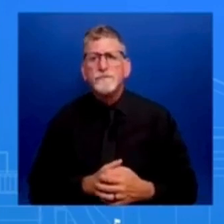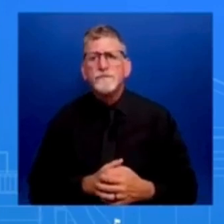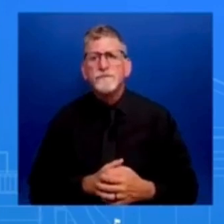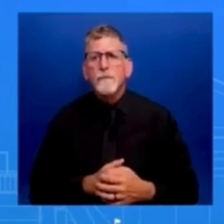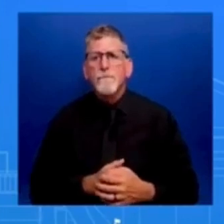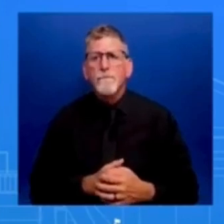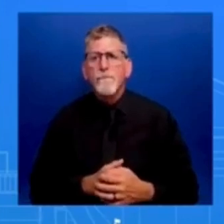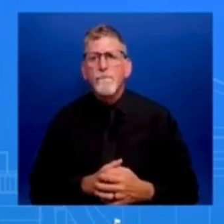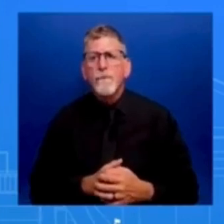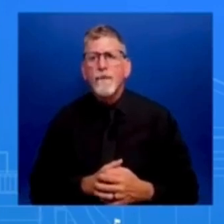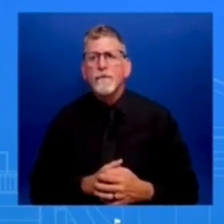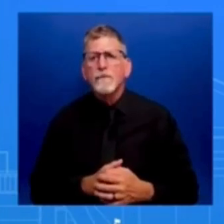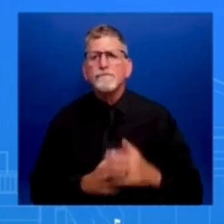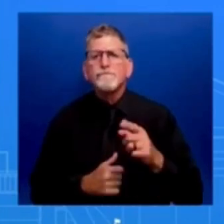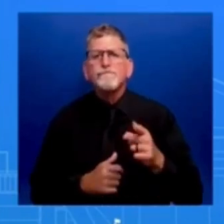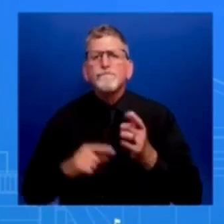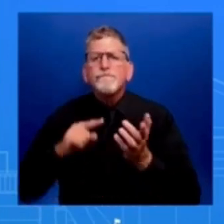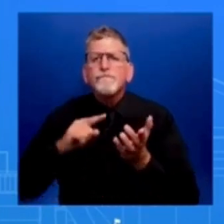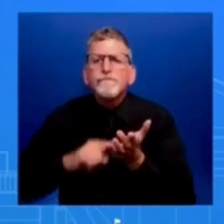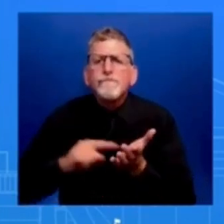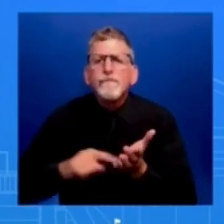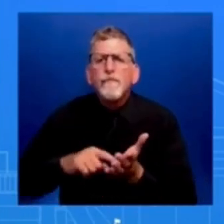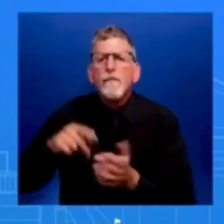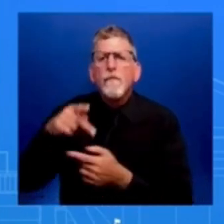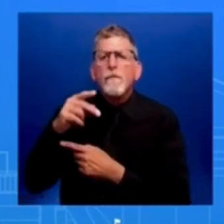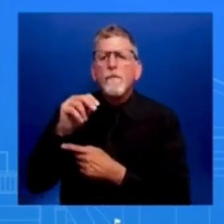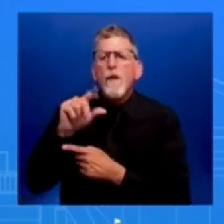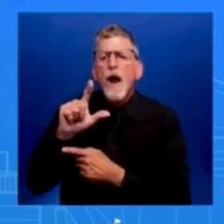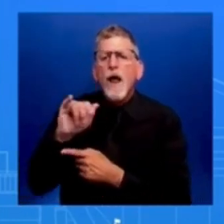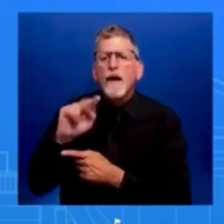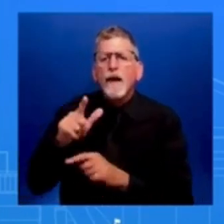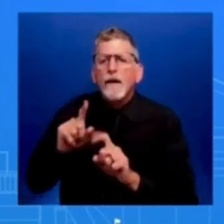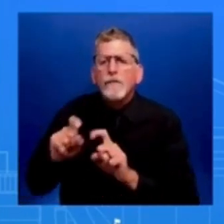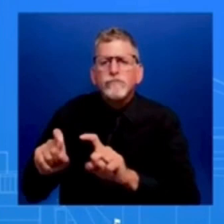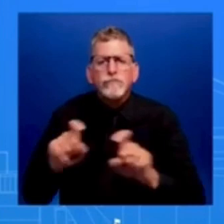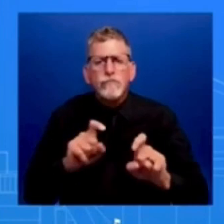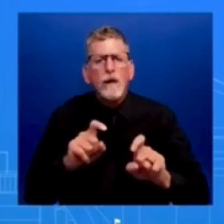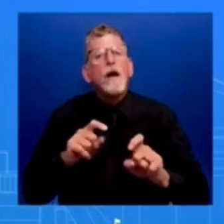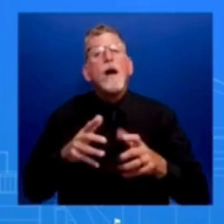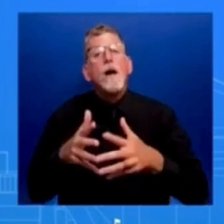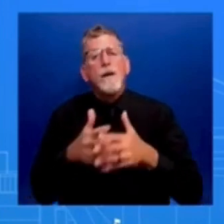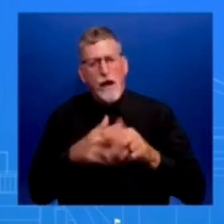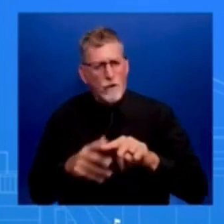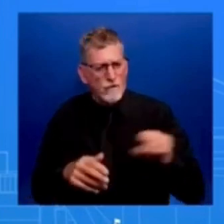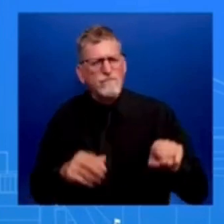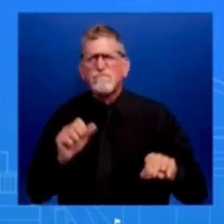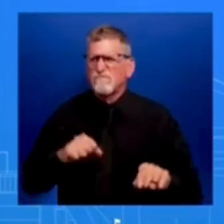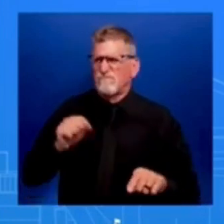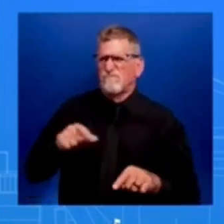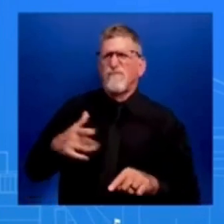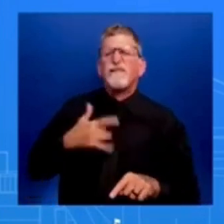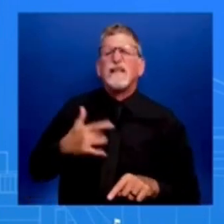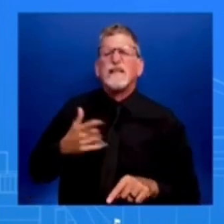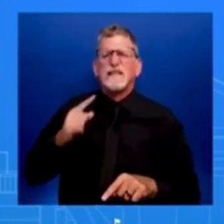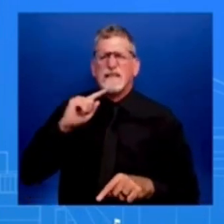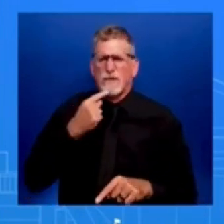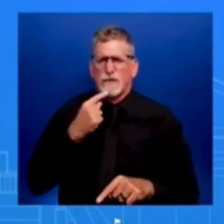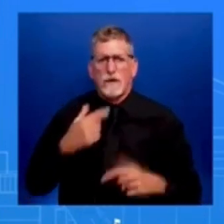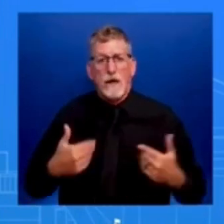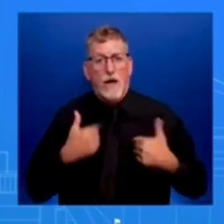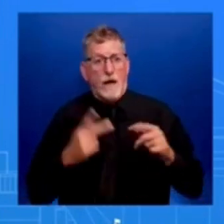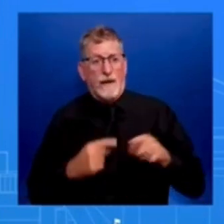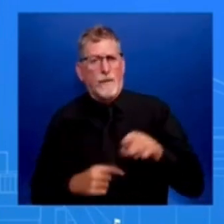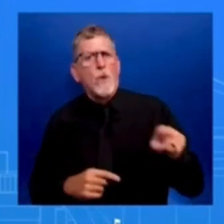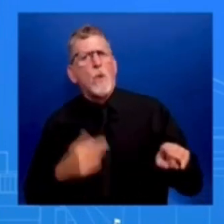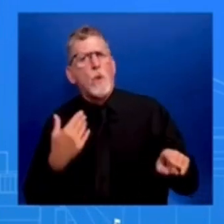very seriously, especially young people. And so, look, the president's going to continue to be a leader. I can't speak to every American here, but I